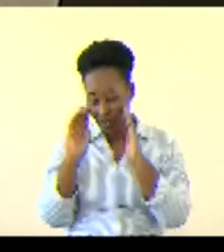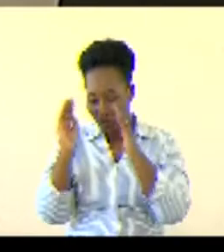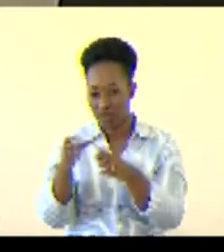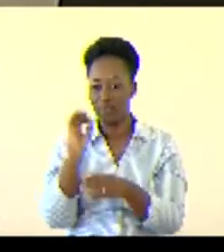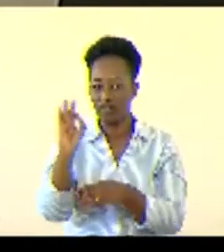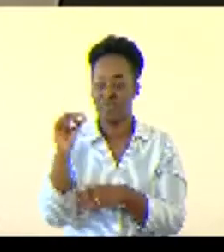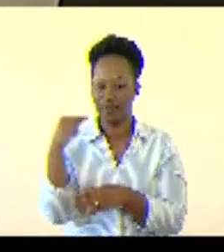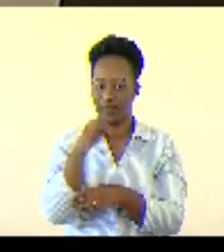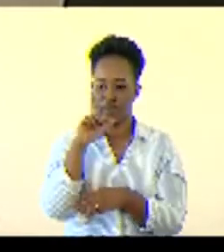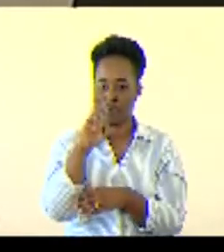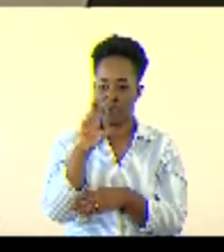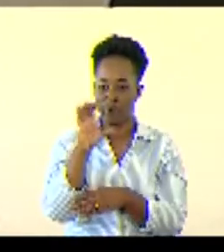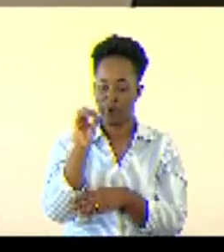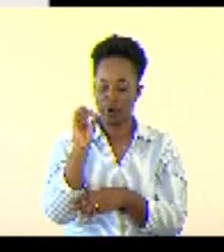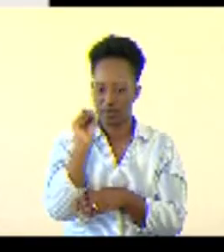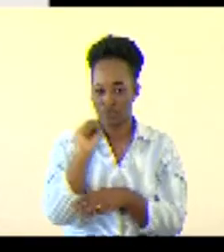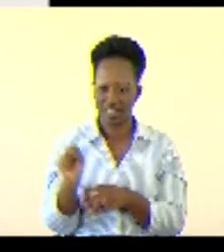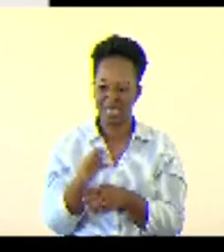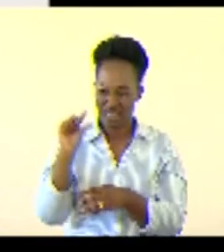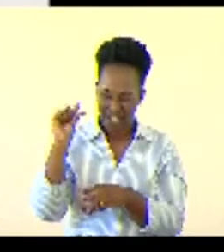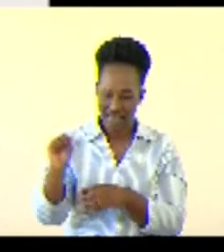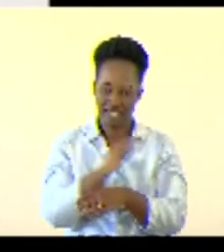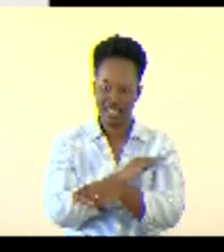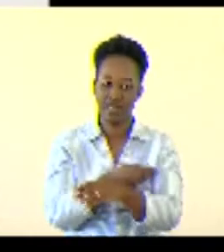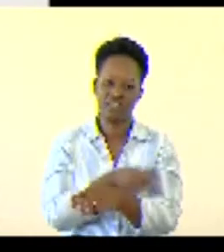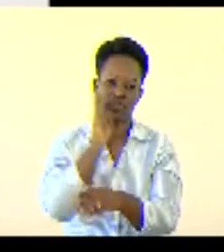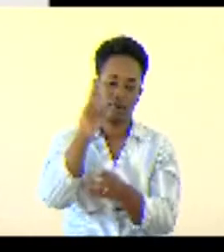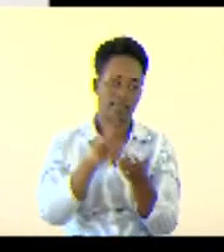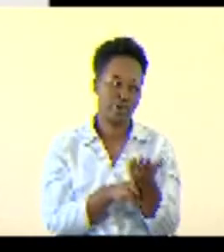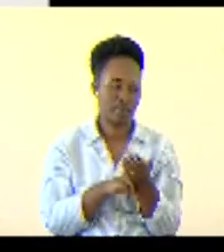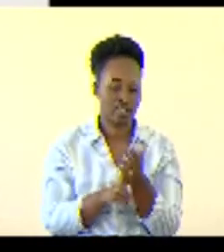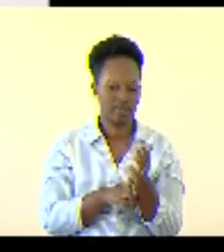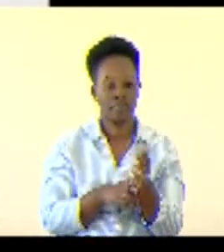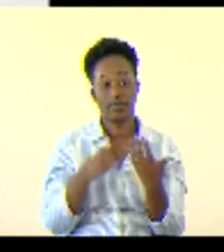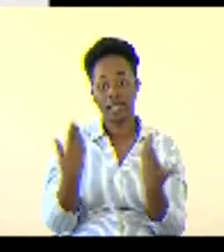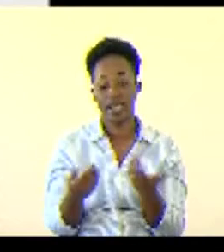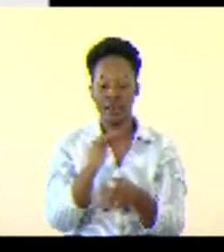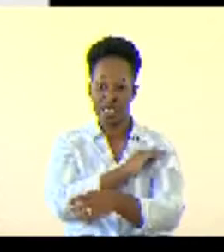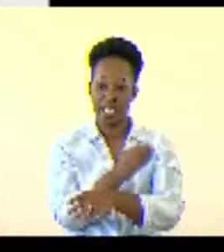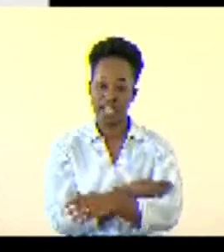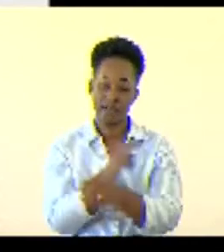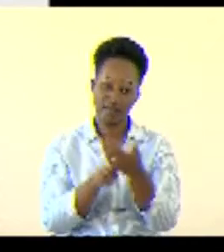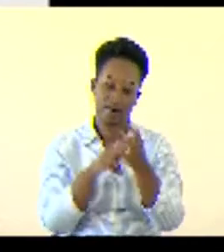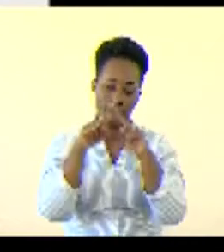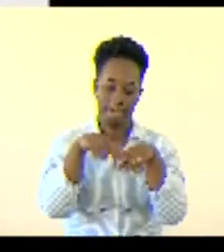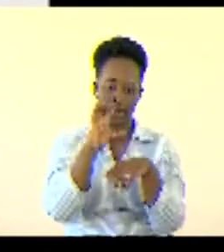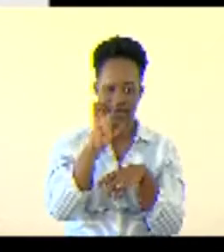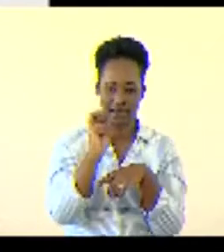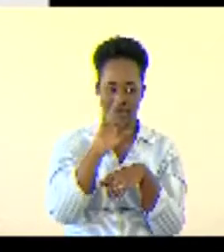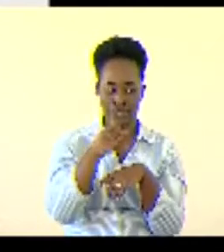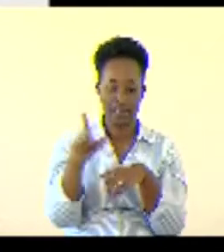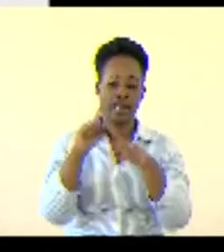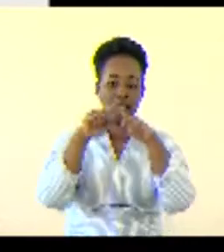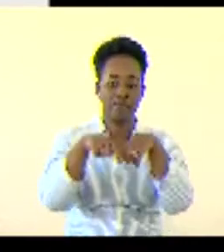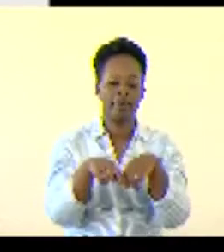energy is going to be produced. Let us read what is written there. The amount of energy produced by the cell depends on amount of